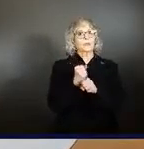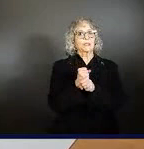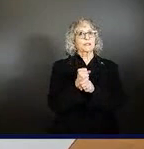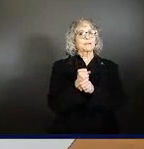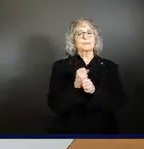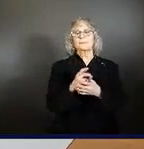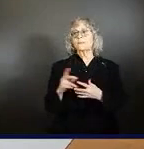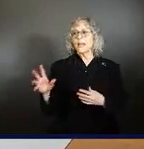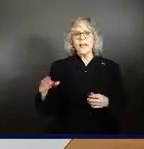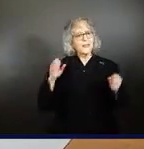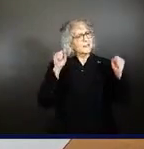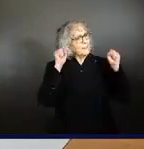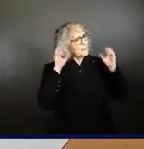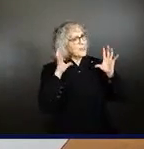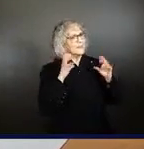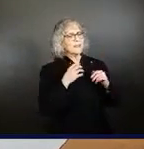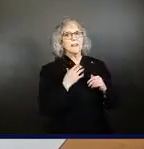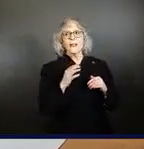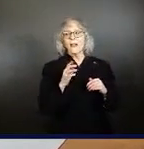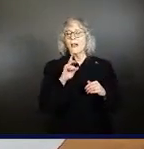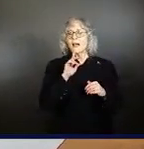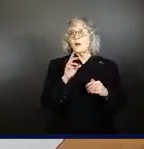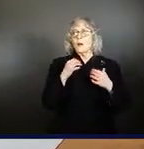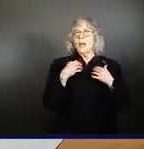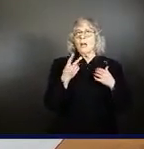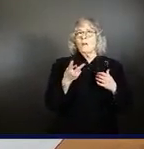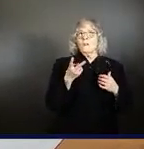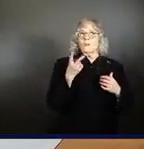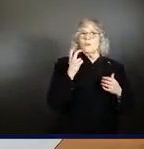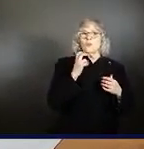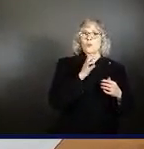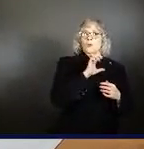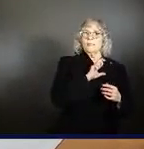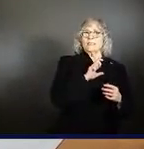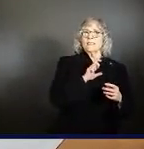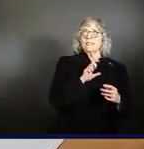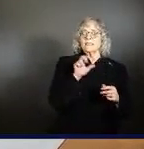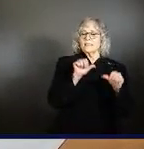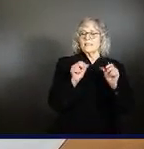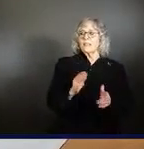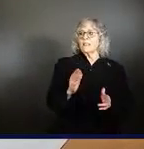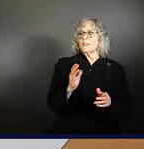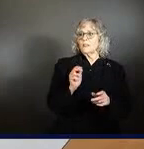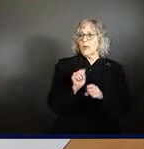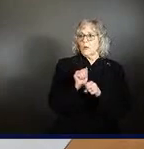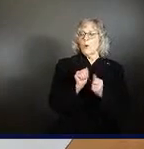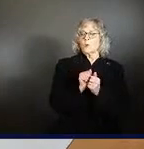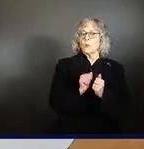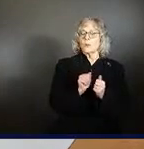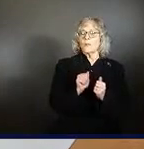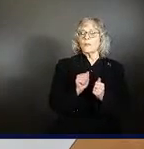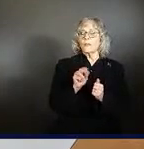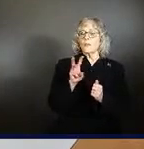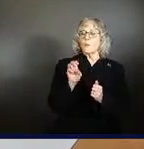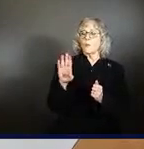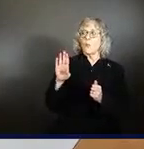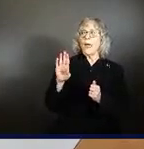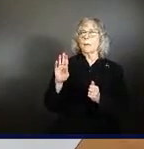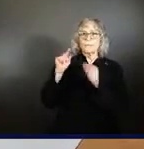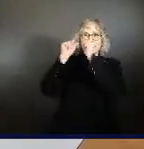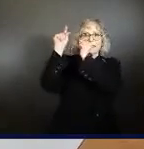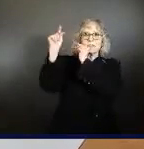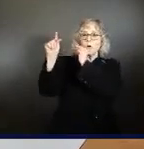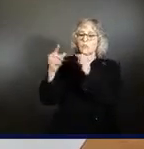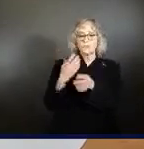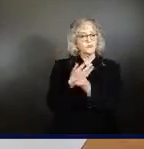know actually we have 2 citizen scientists that have one time with the James Webb Space Telescope. So it's